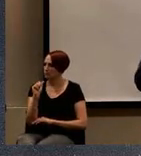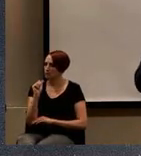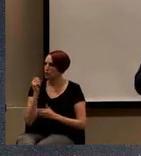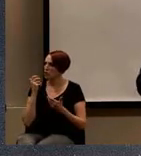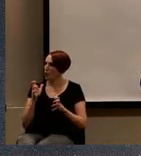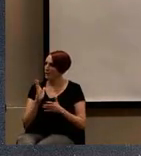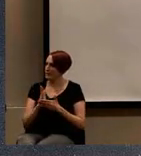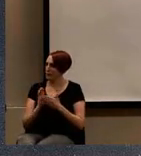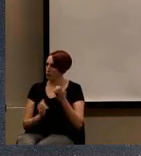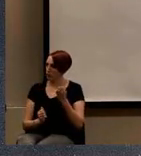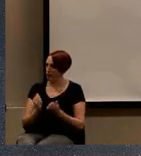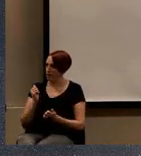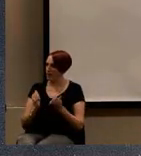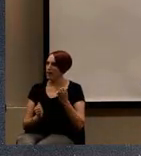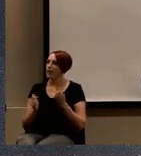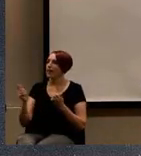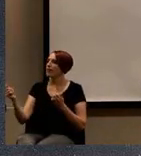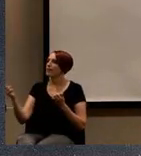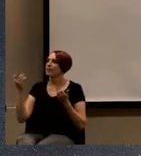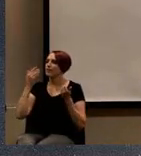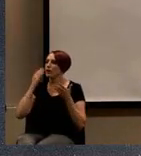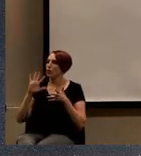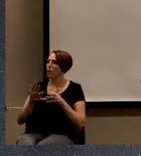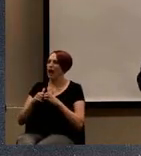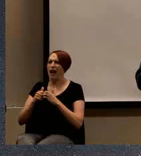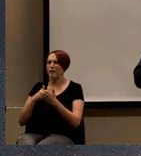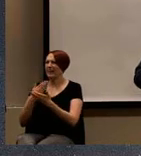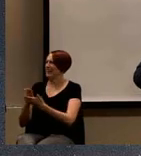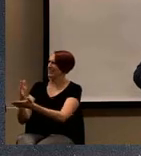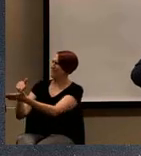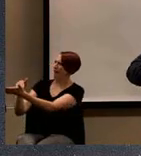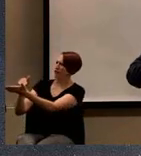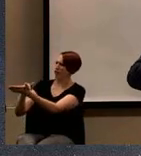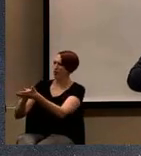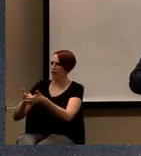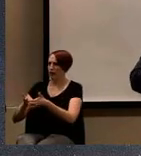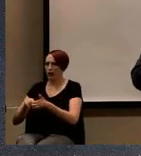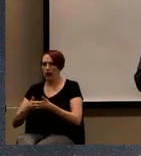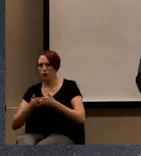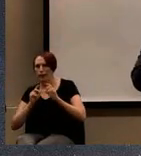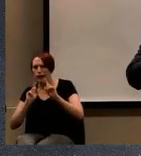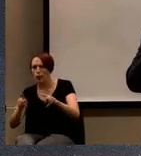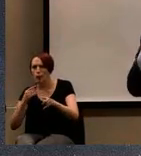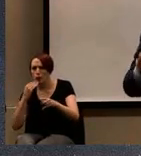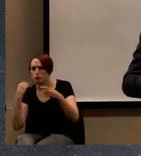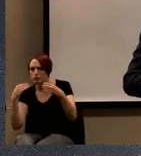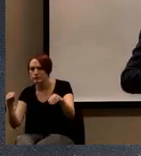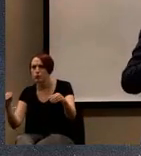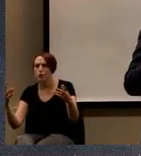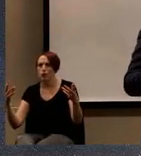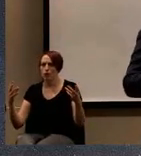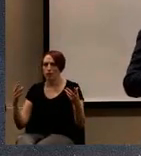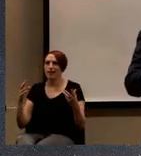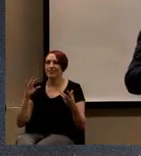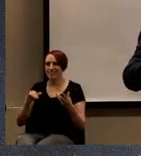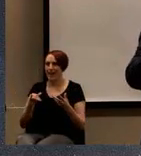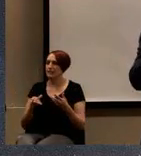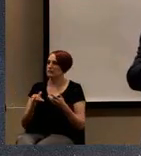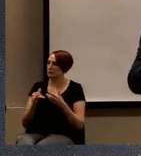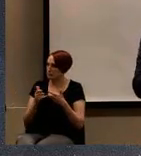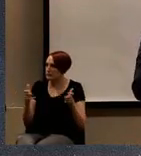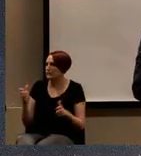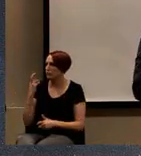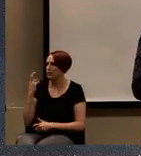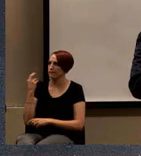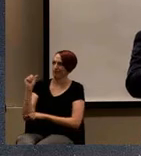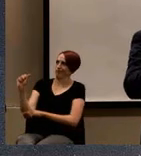not knowing how else they're going to get around. They talk about that loss of mobility, and there's some,